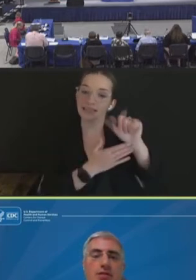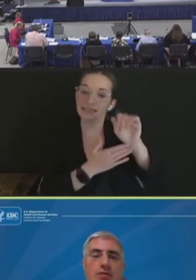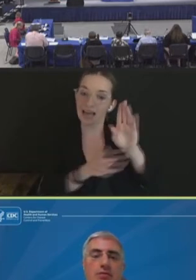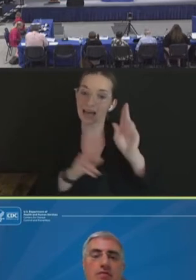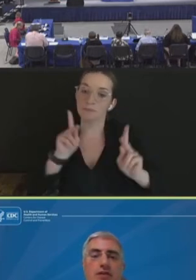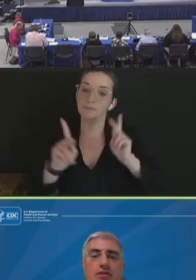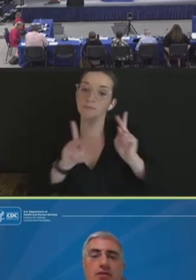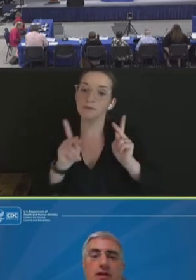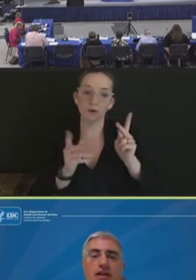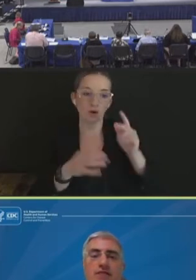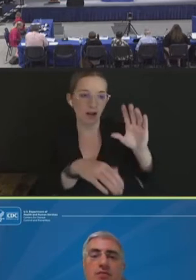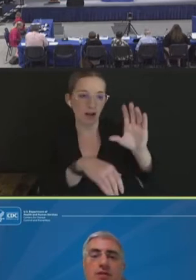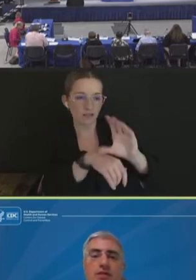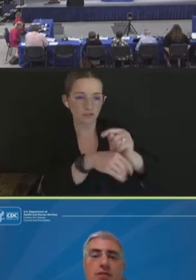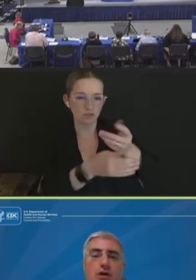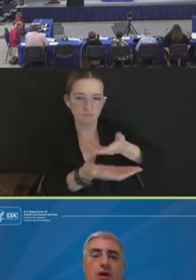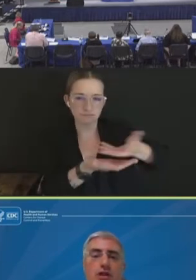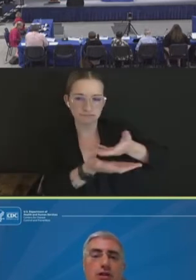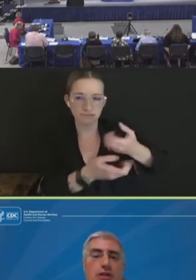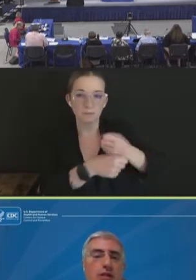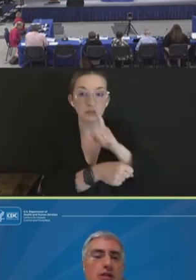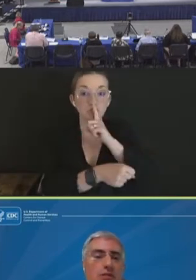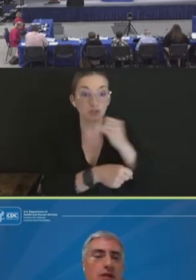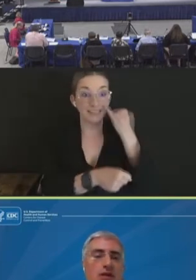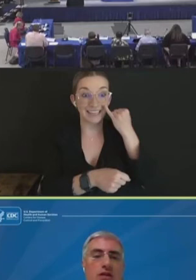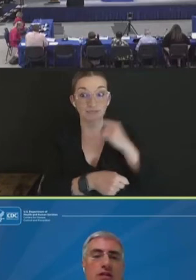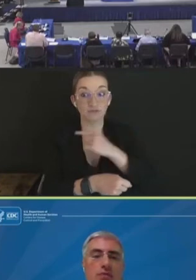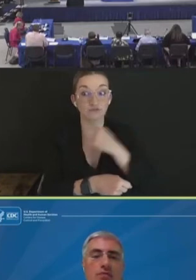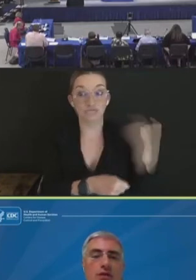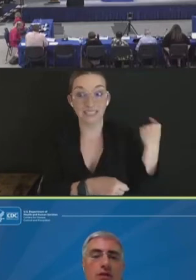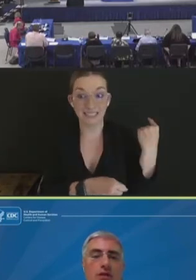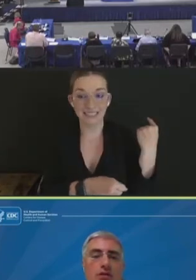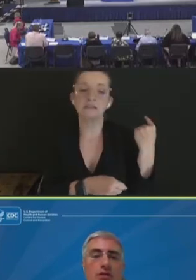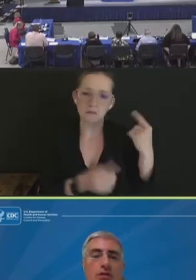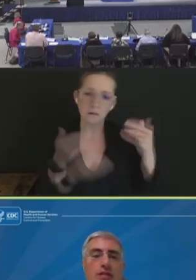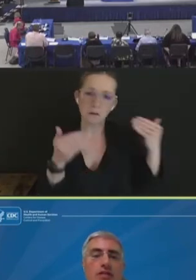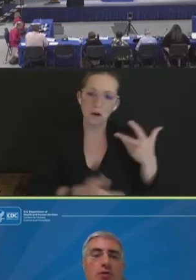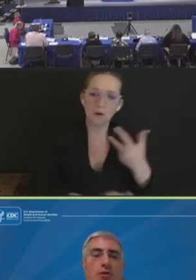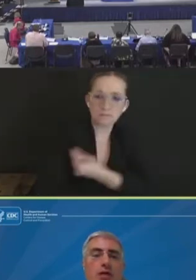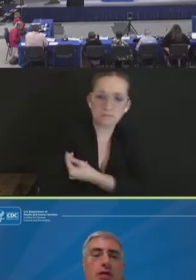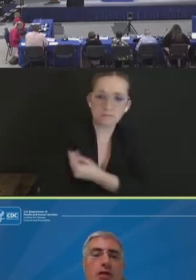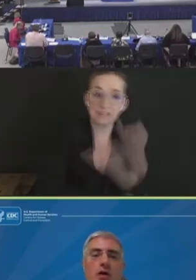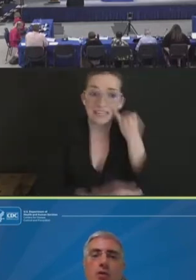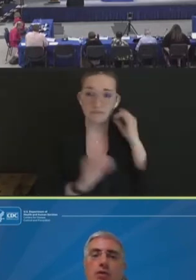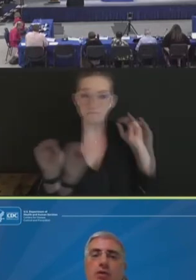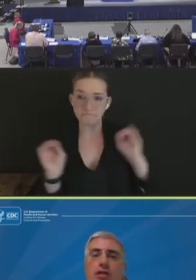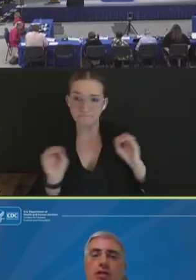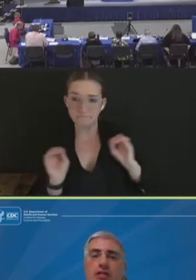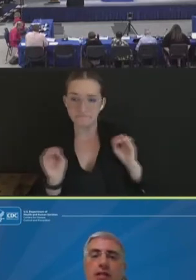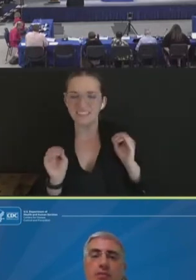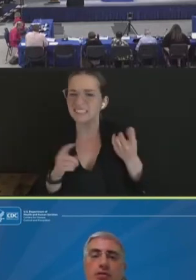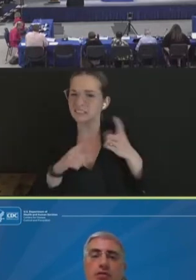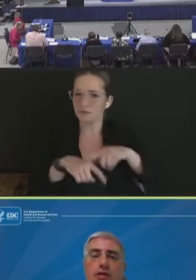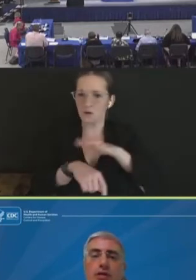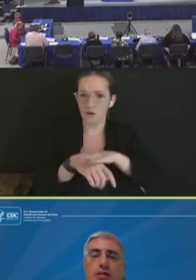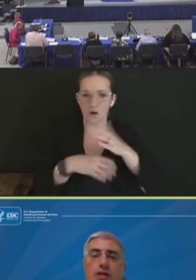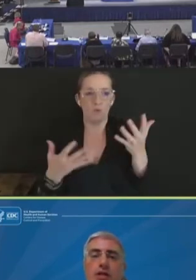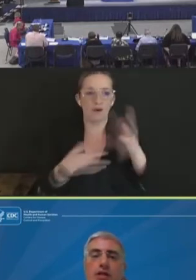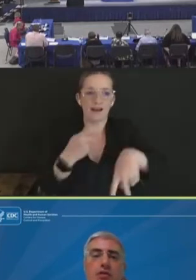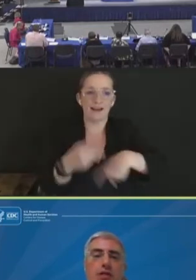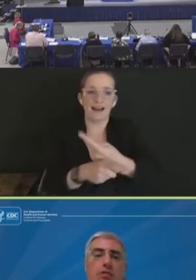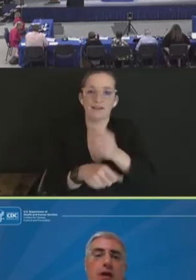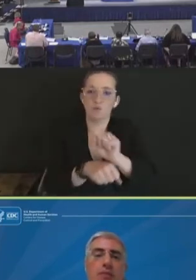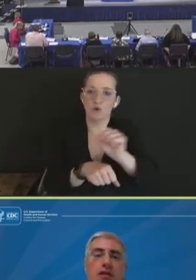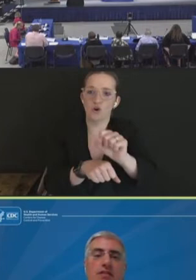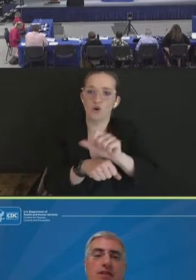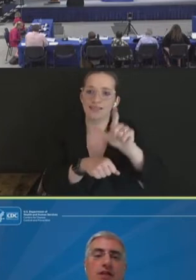officers and supervisors to identify risks and precautions, depending on the type of work that they are doing. And similarly, with clinicians and laboratorians